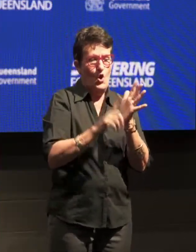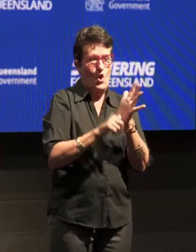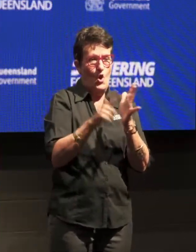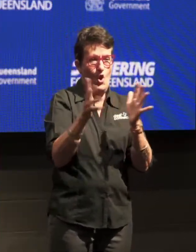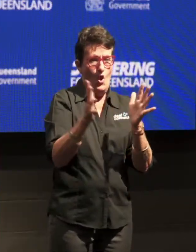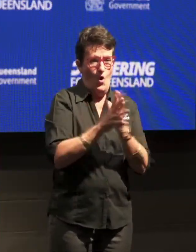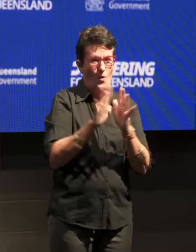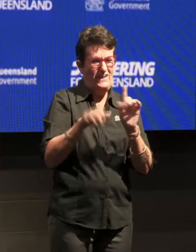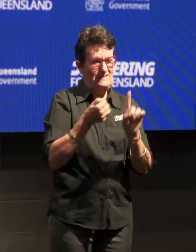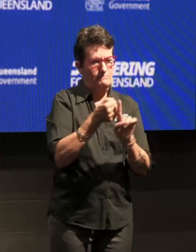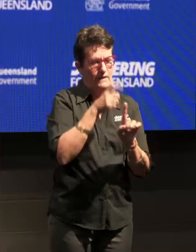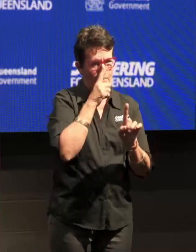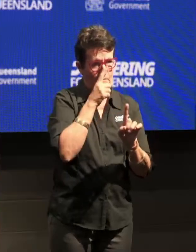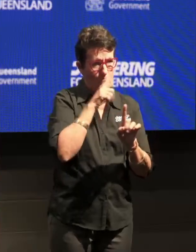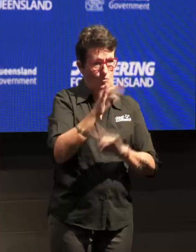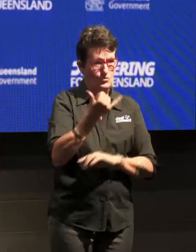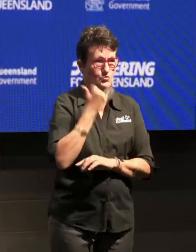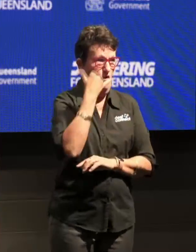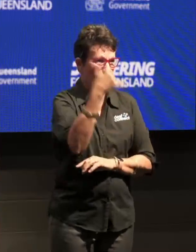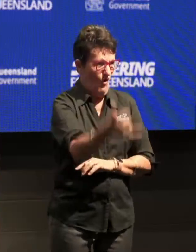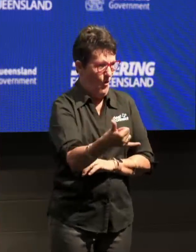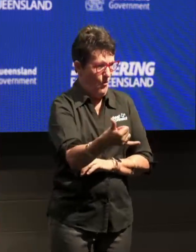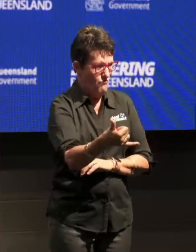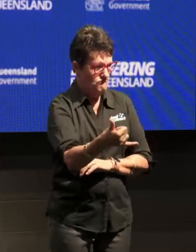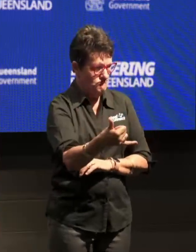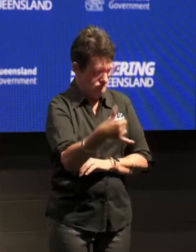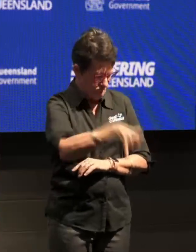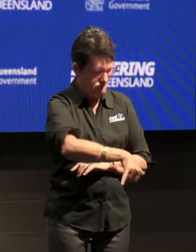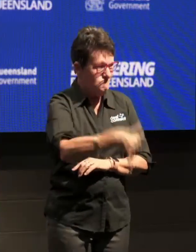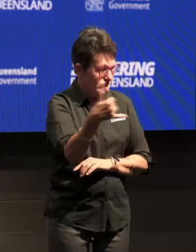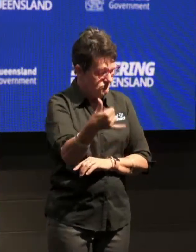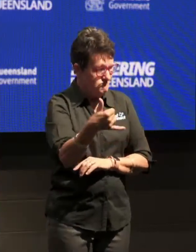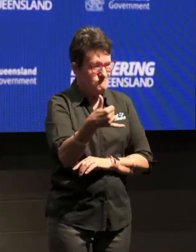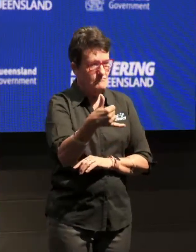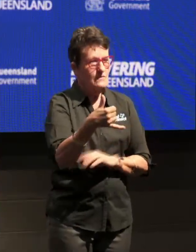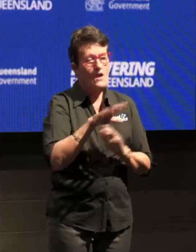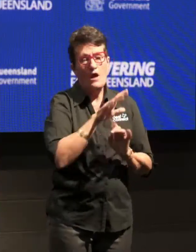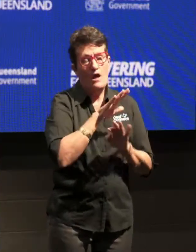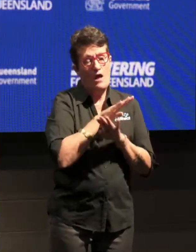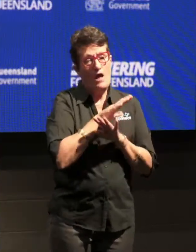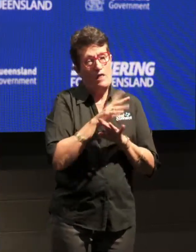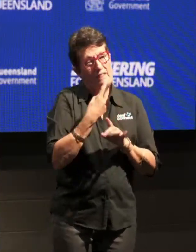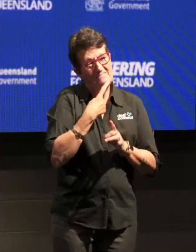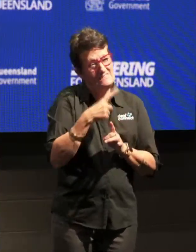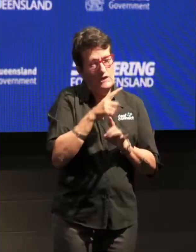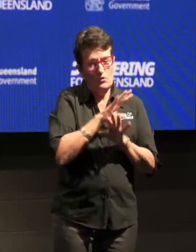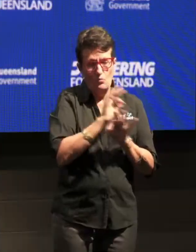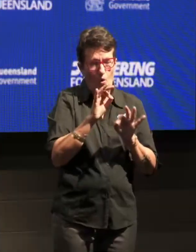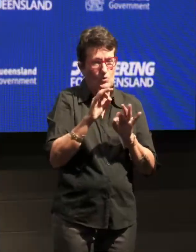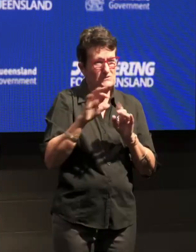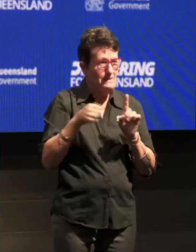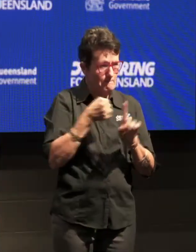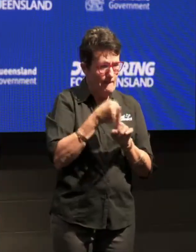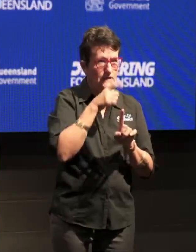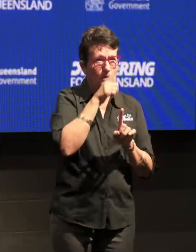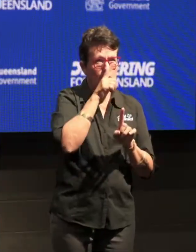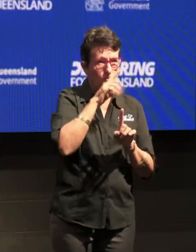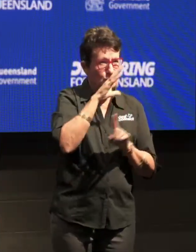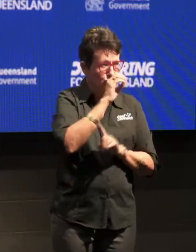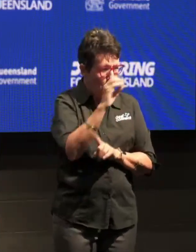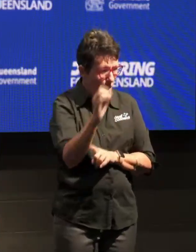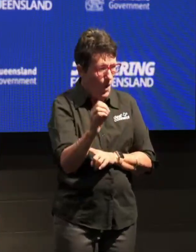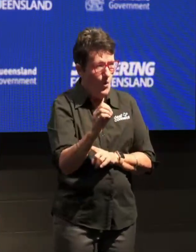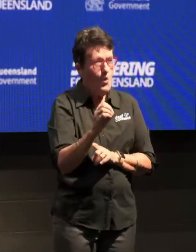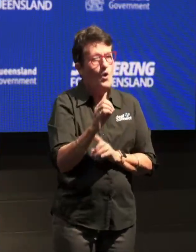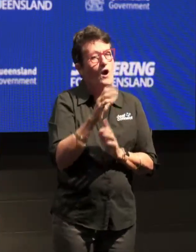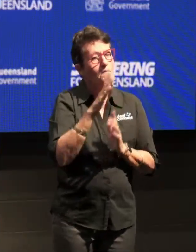impact on people's ability to phone. We've been assured that that won't impact the ability for them to phone 000, but again,